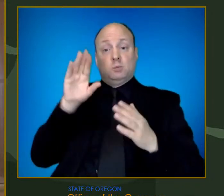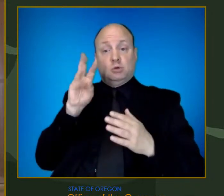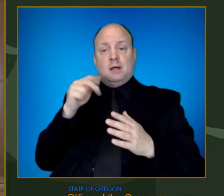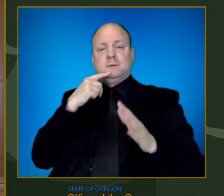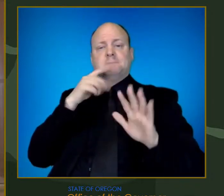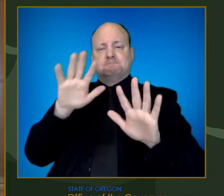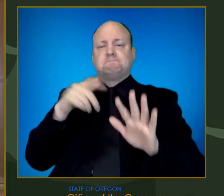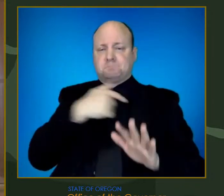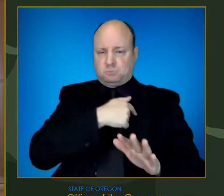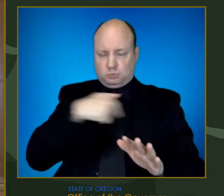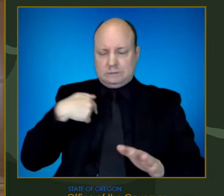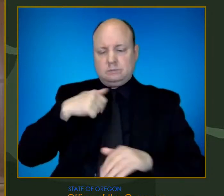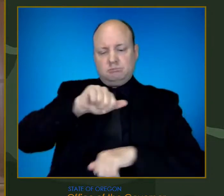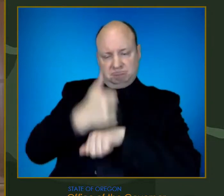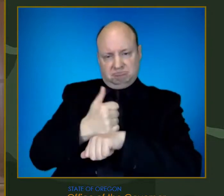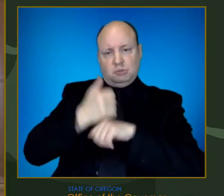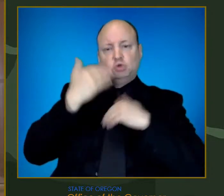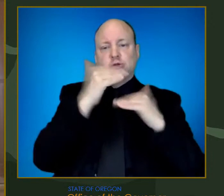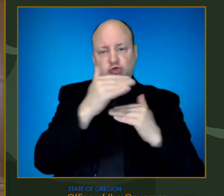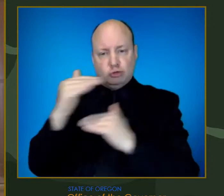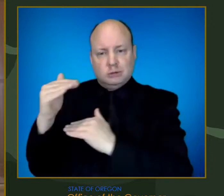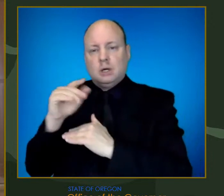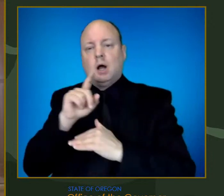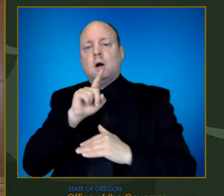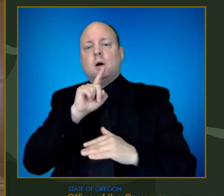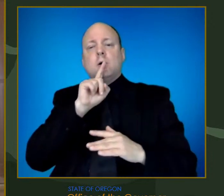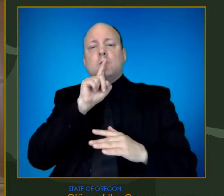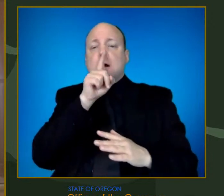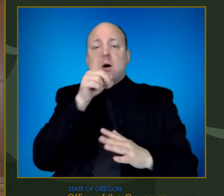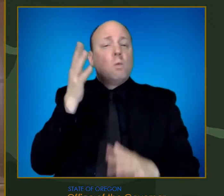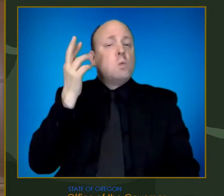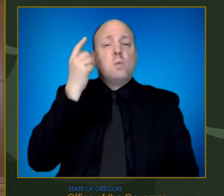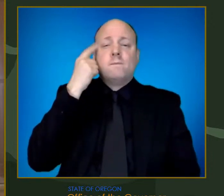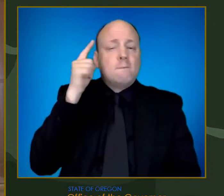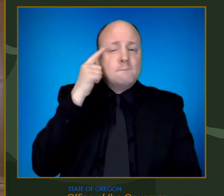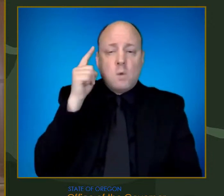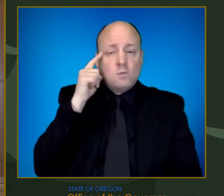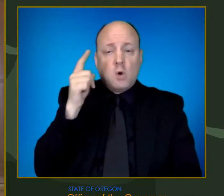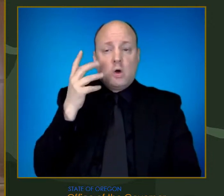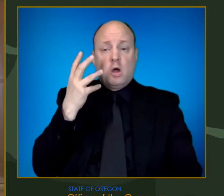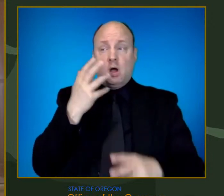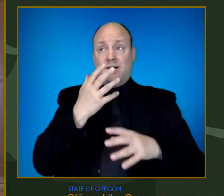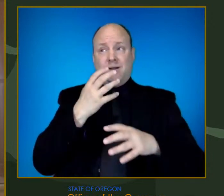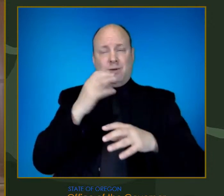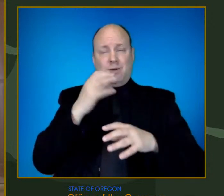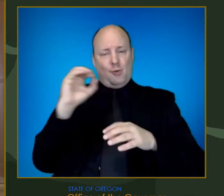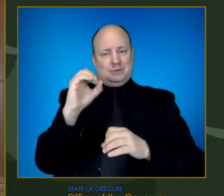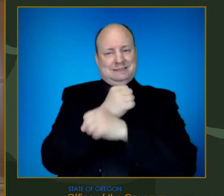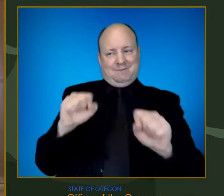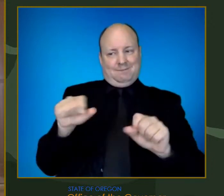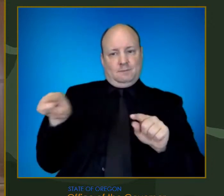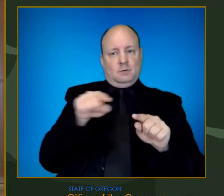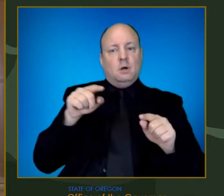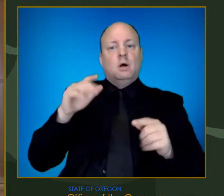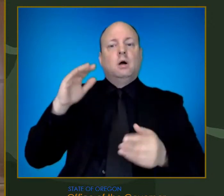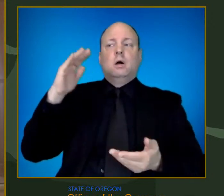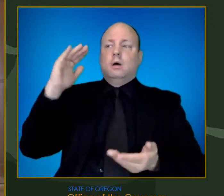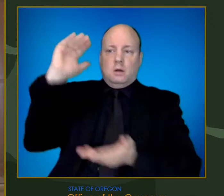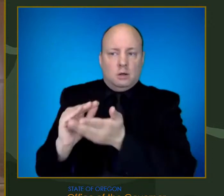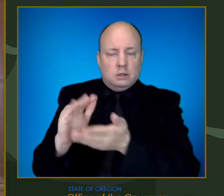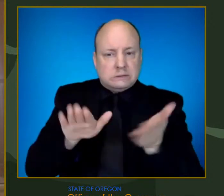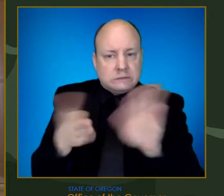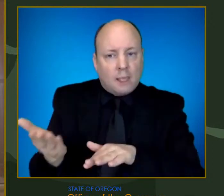us, were put in place to keep Oregonians safe, to prevent deaths, and very much to